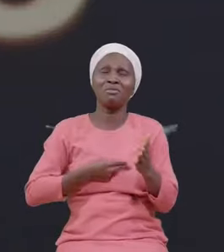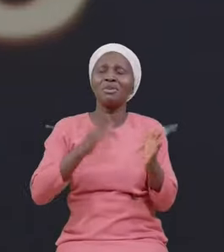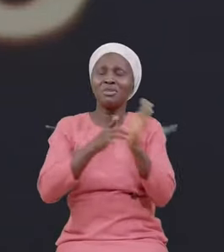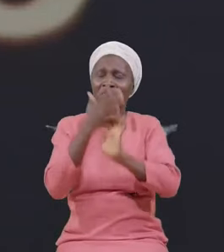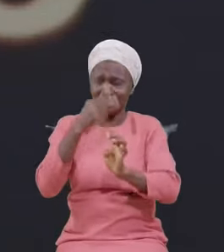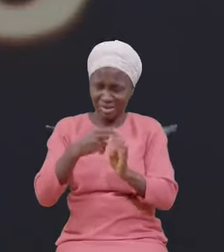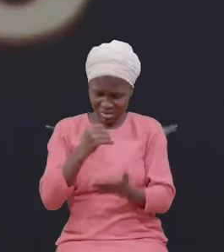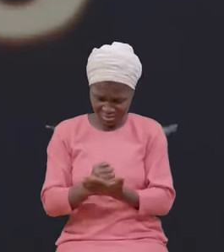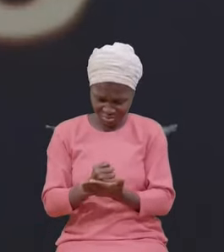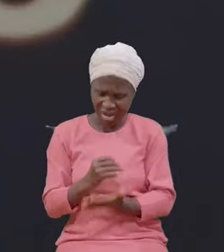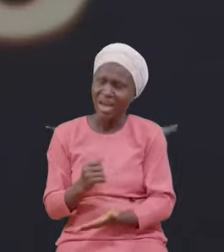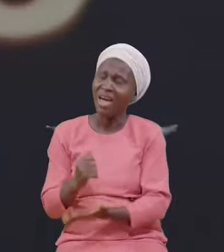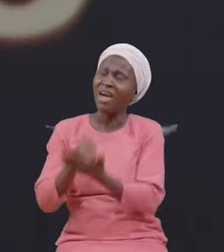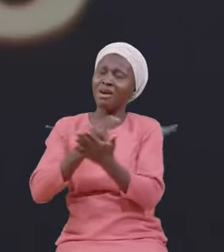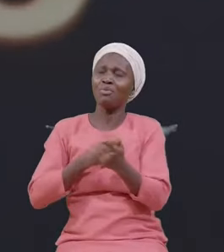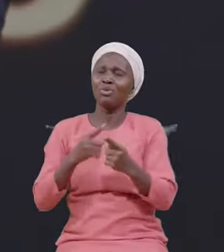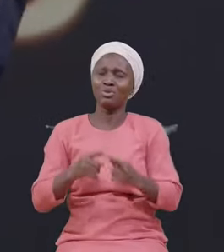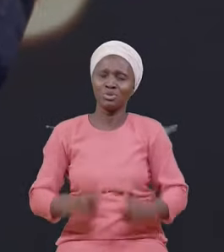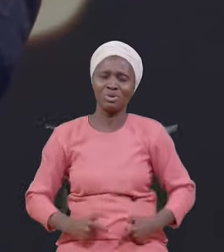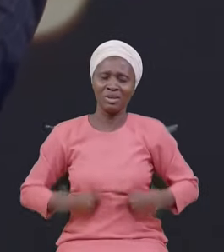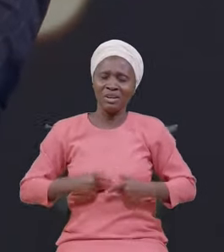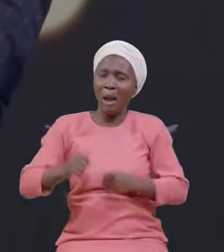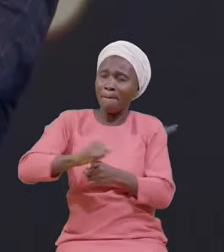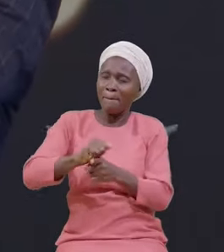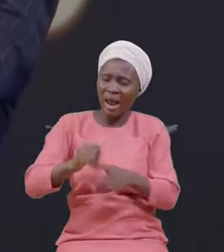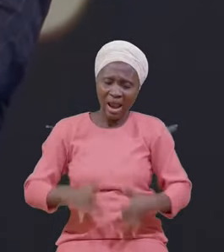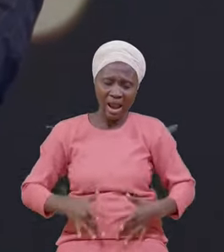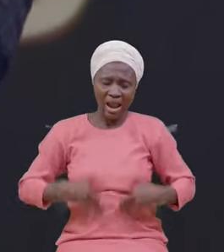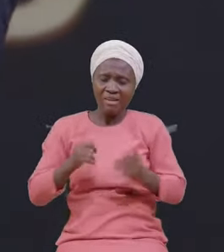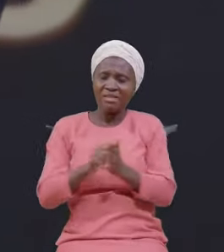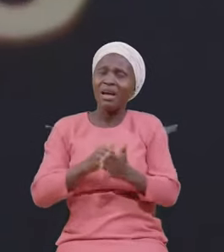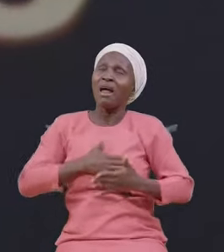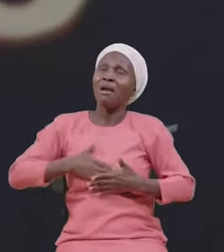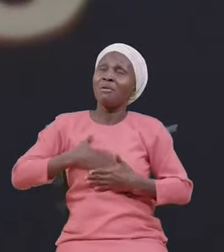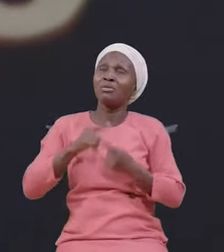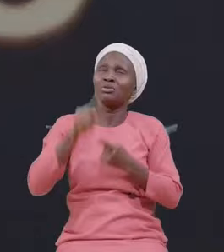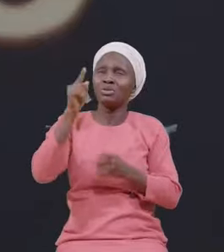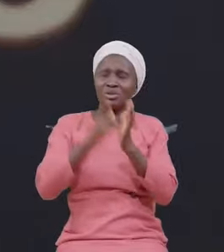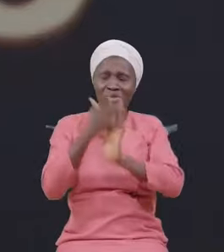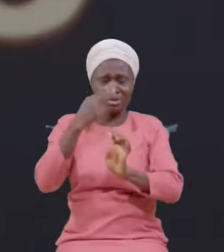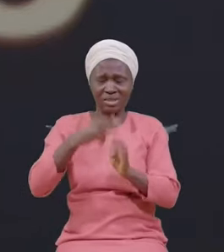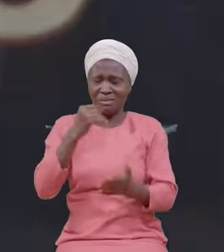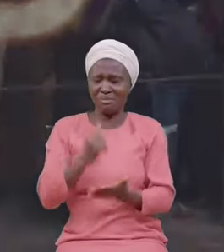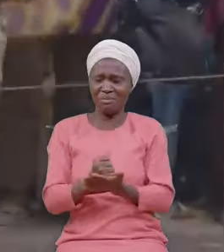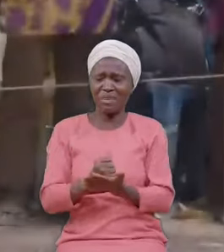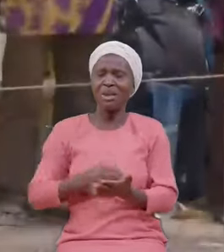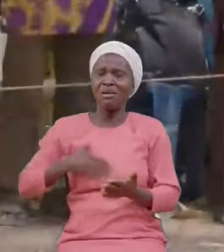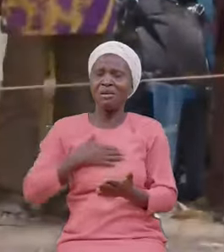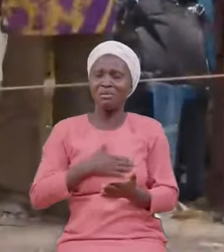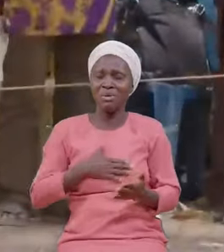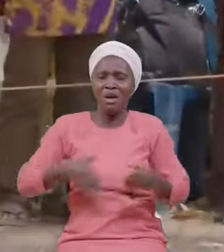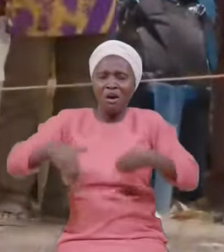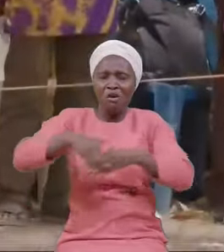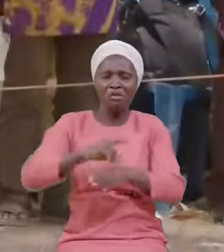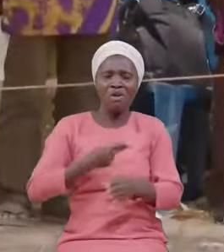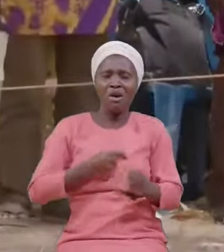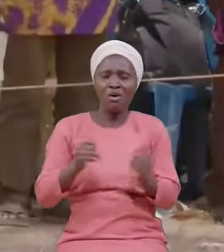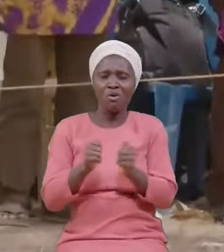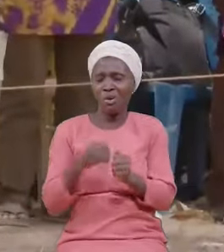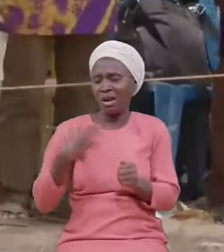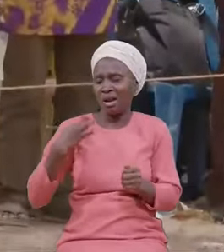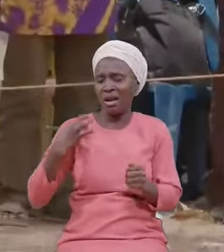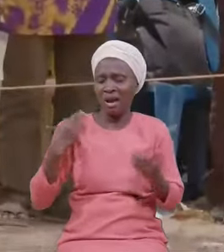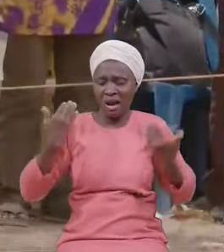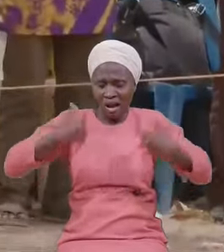unto you in the name of Jesus cloth us with a garment of humility in the mighty name of Jesus Jesus